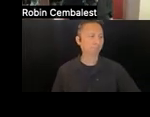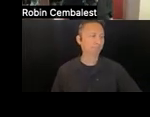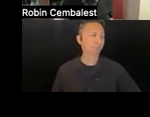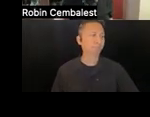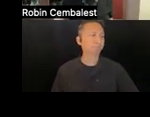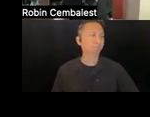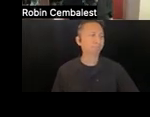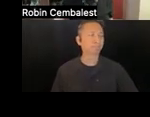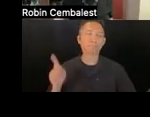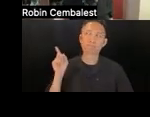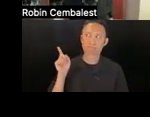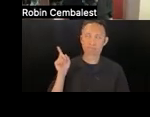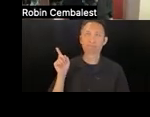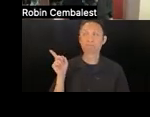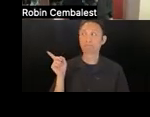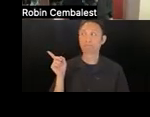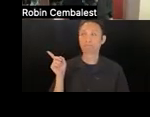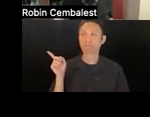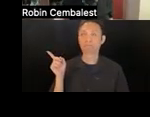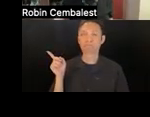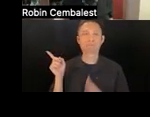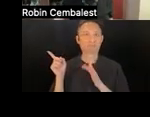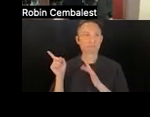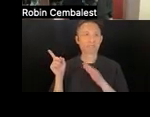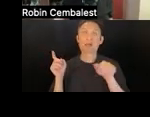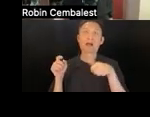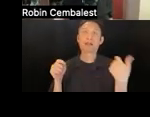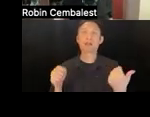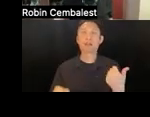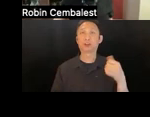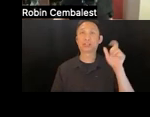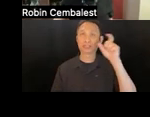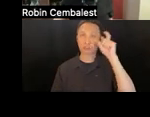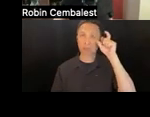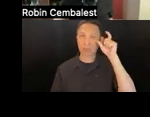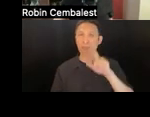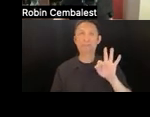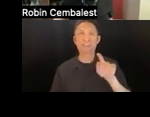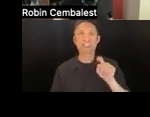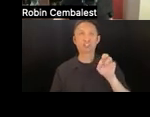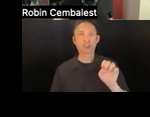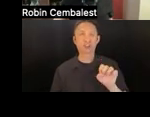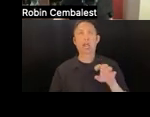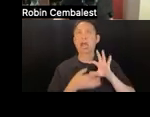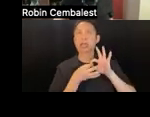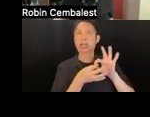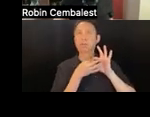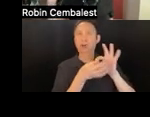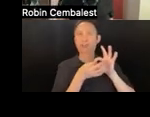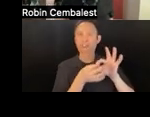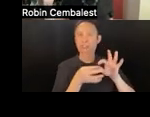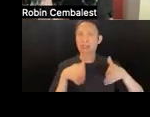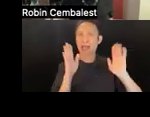Then we have another kind of feature of Instagram that's called collaboration that we're seeing a lot now, which is